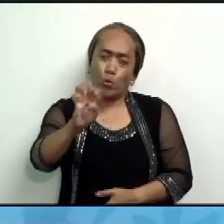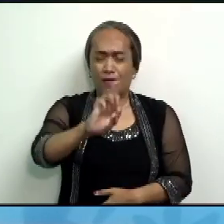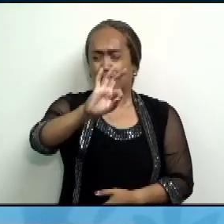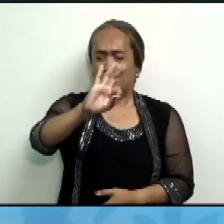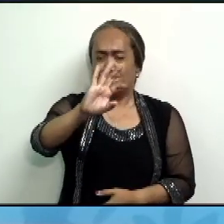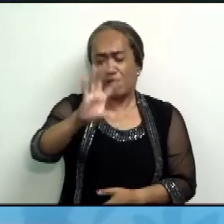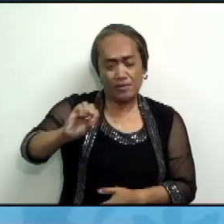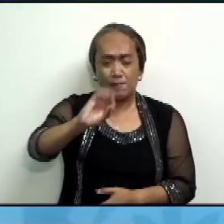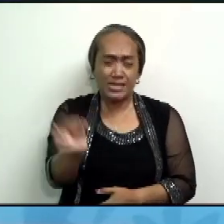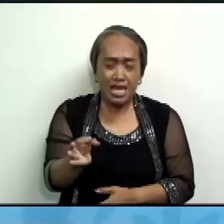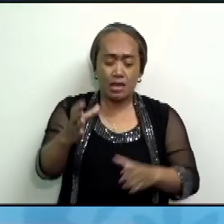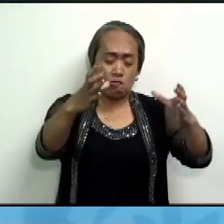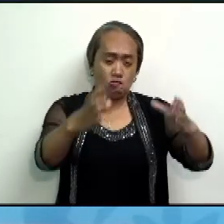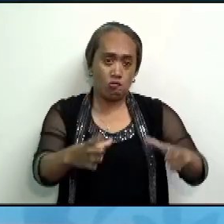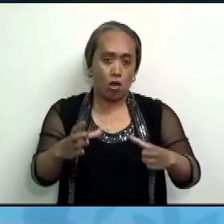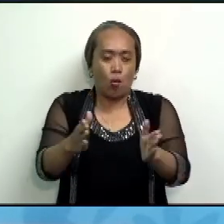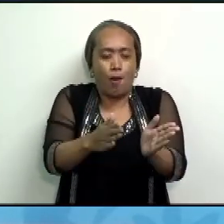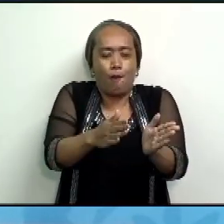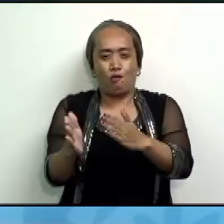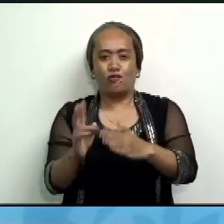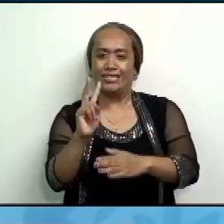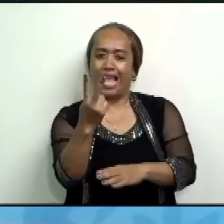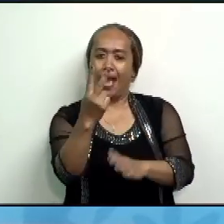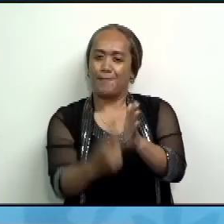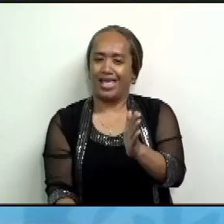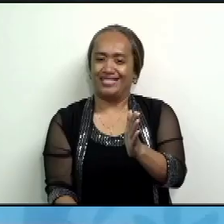50%, we will move to the next phase.